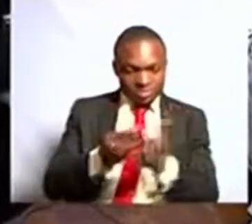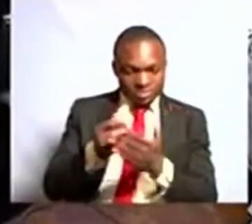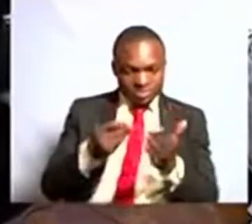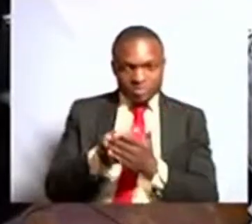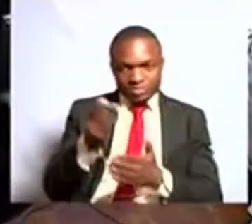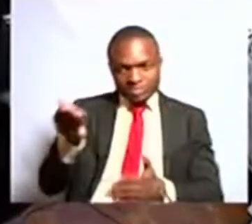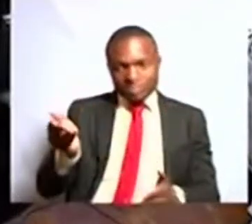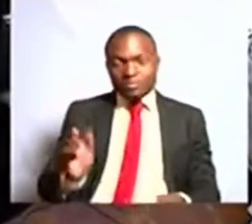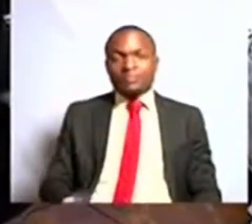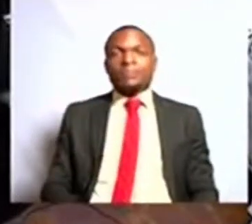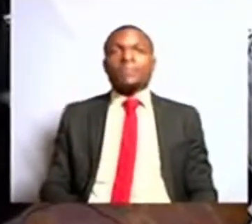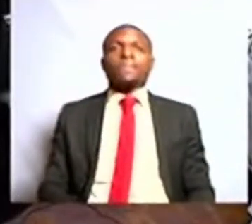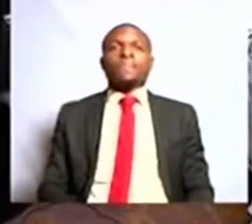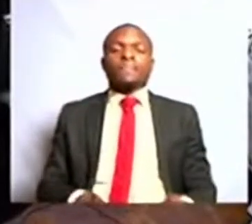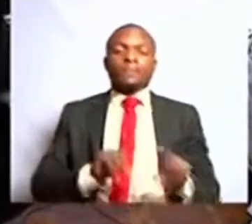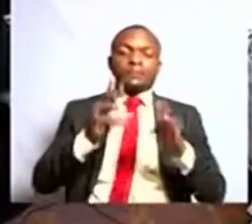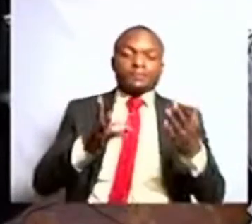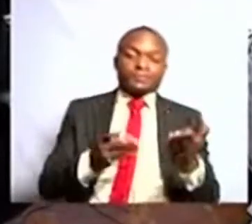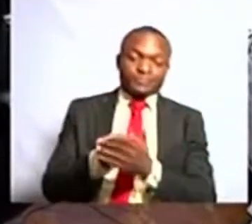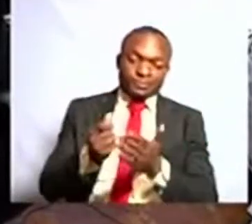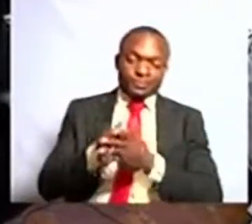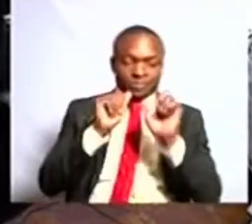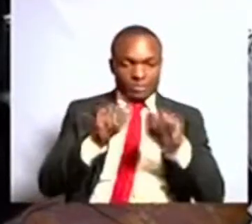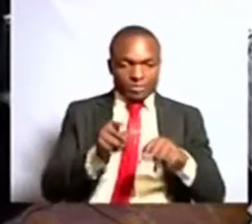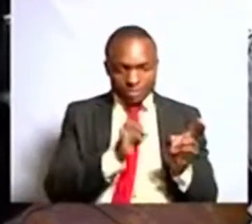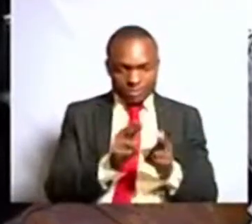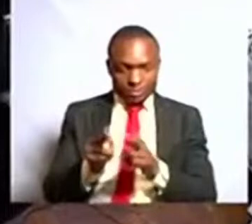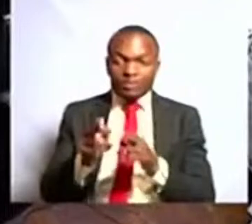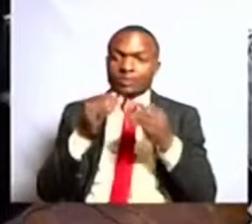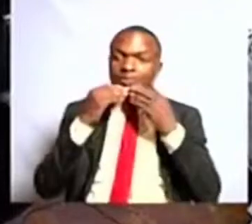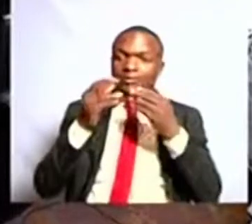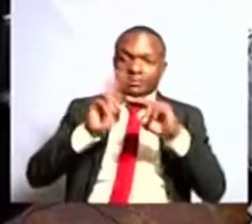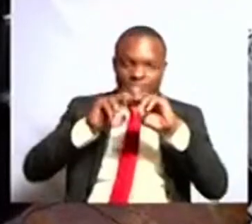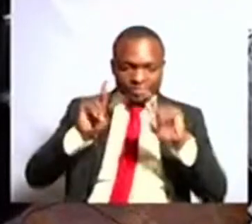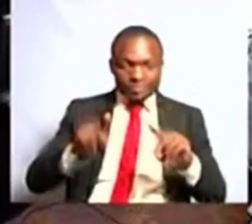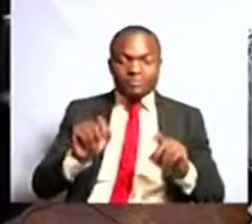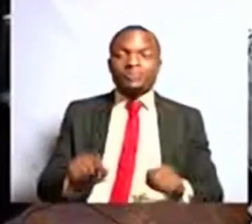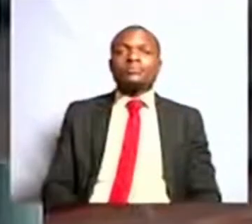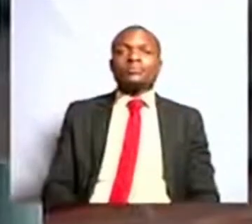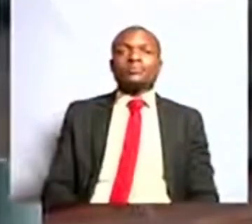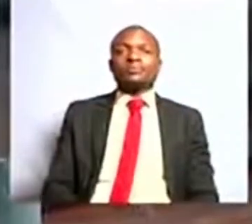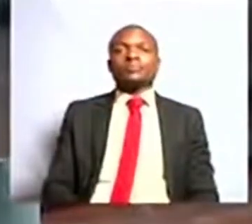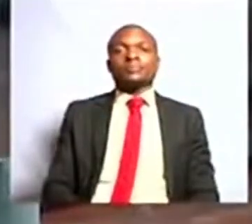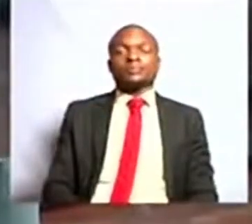Finance. Director of Finance, take up the question. Thank you, Chairperson.